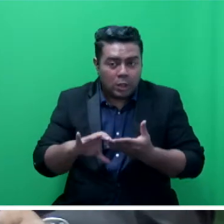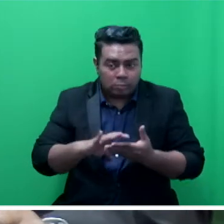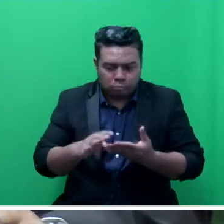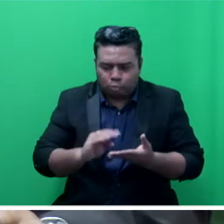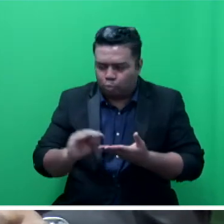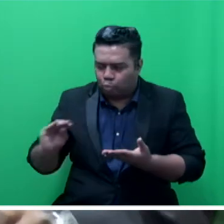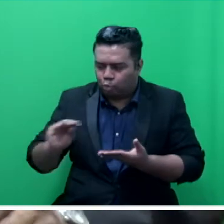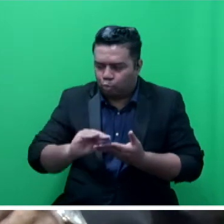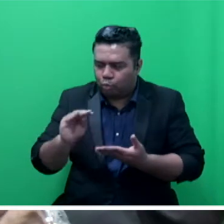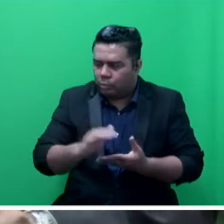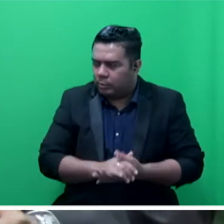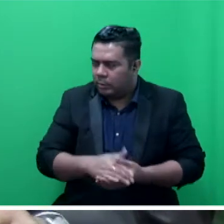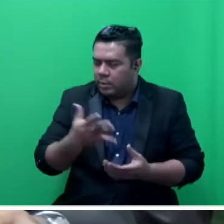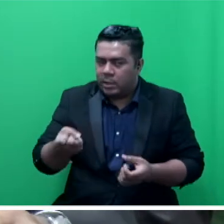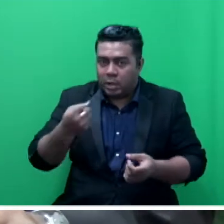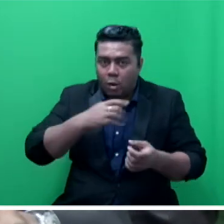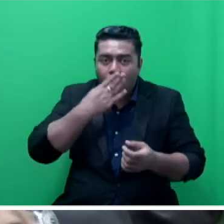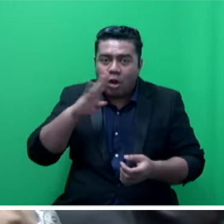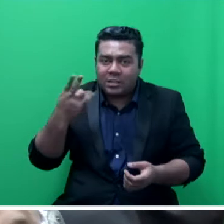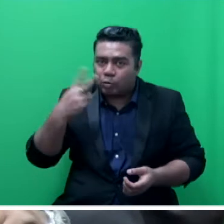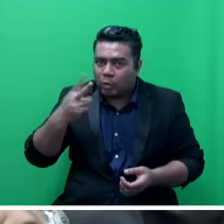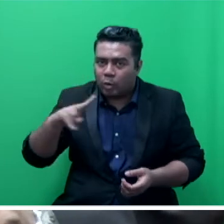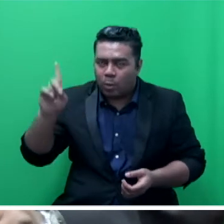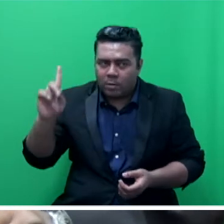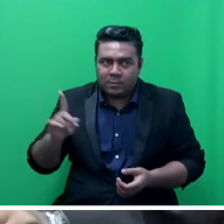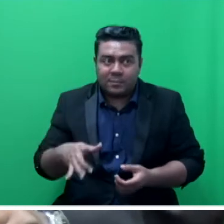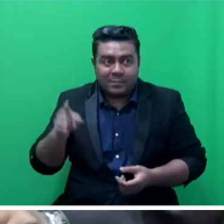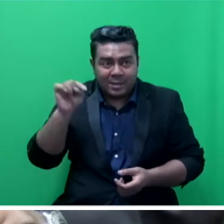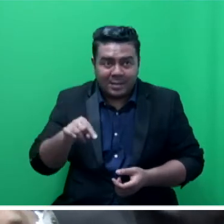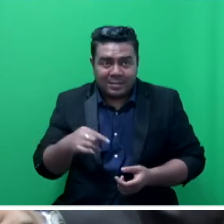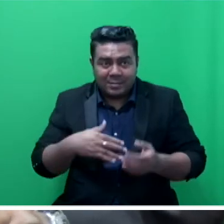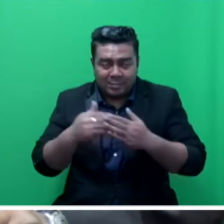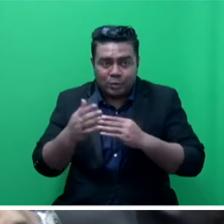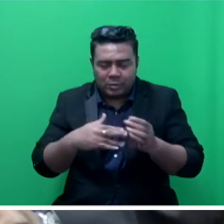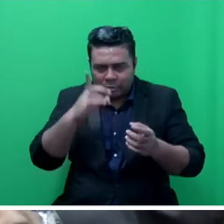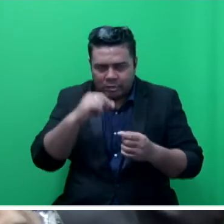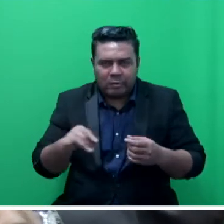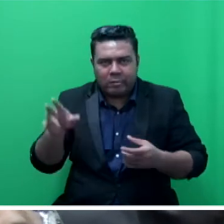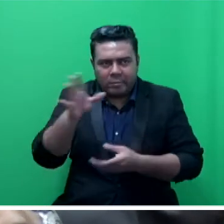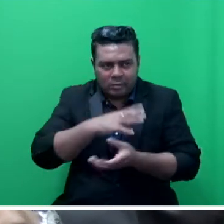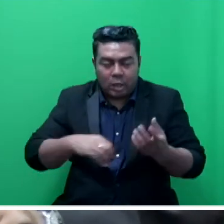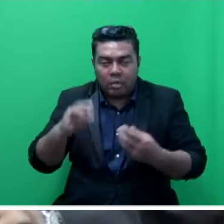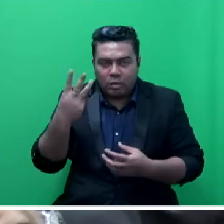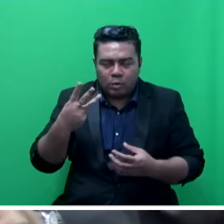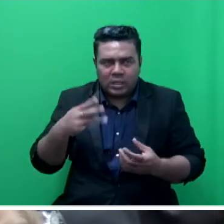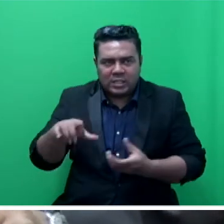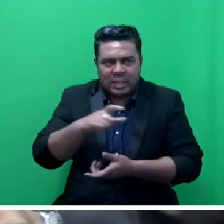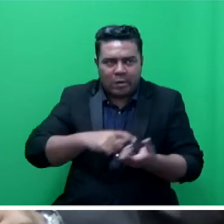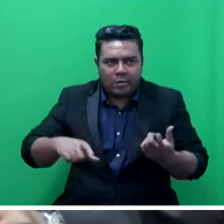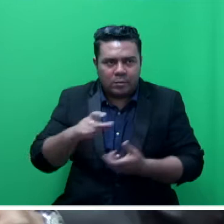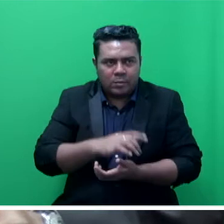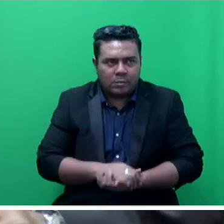was completed in August 2021. And this building can withstand Category 3 cyclone, Mr. Speaker,